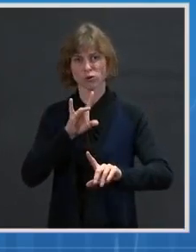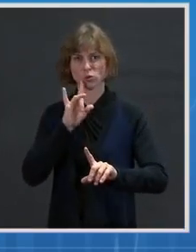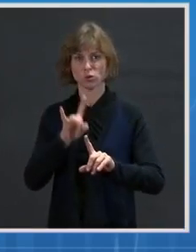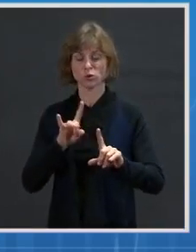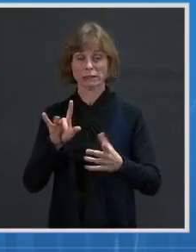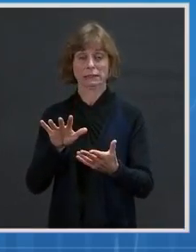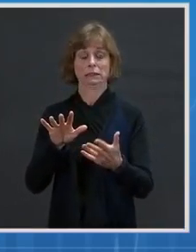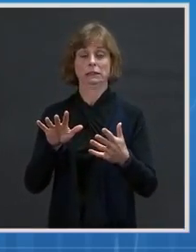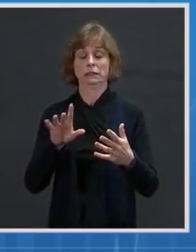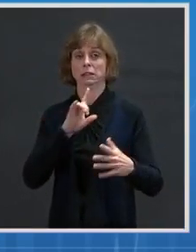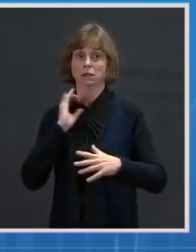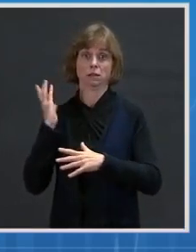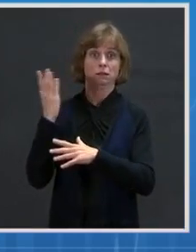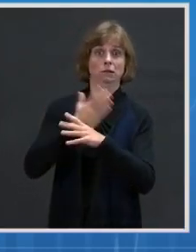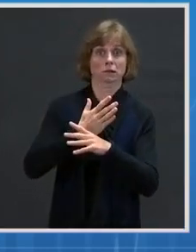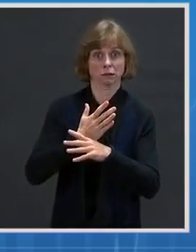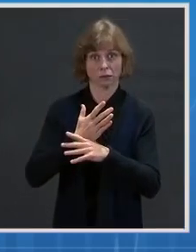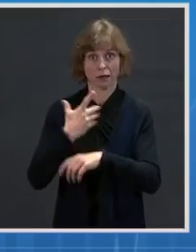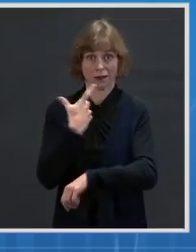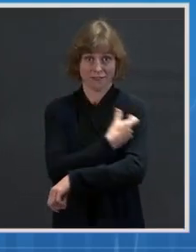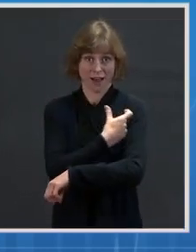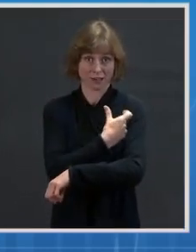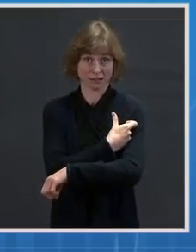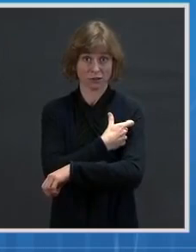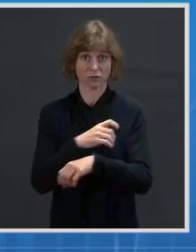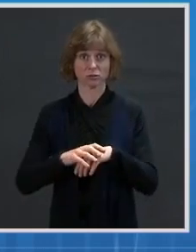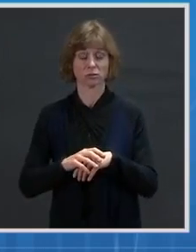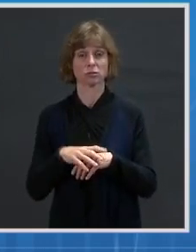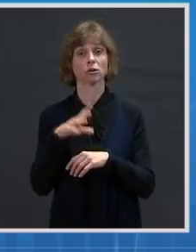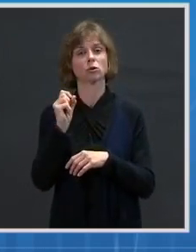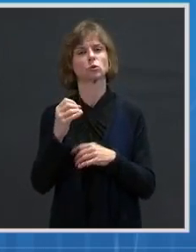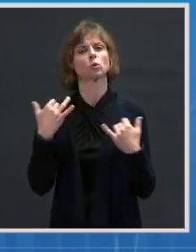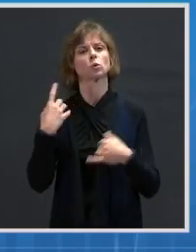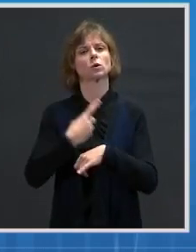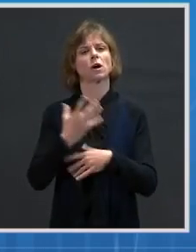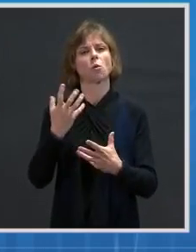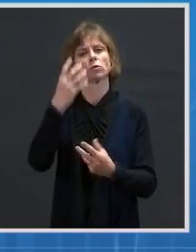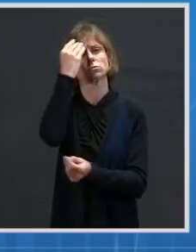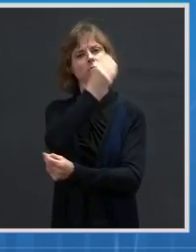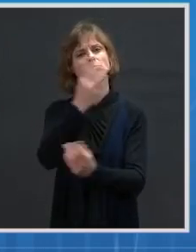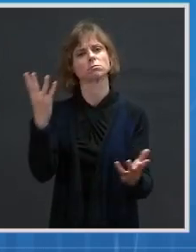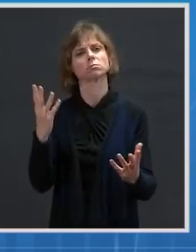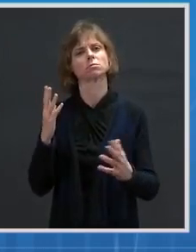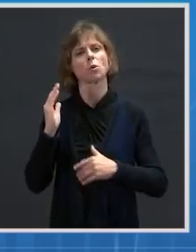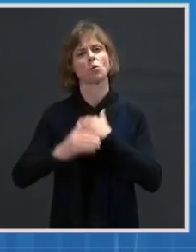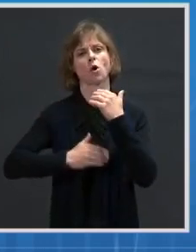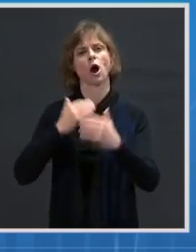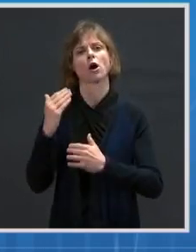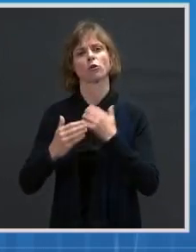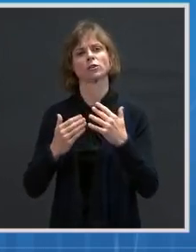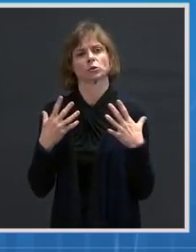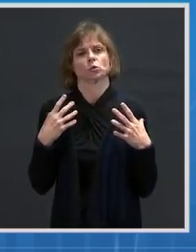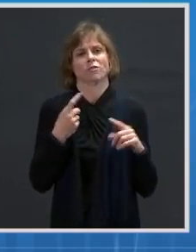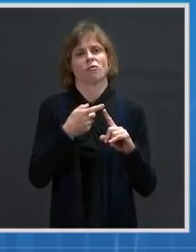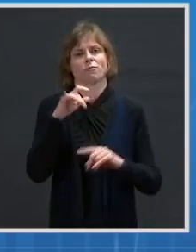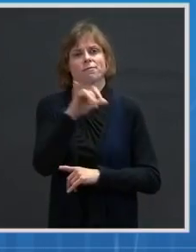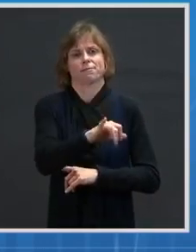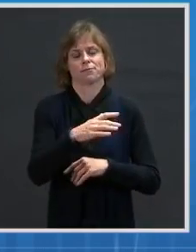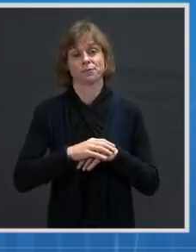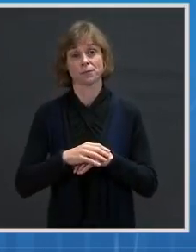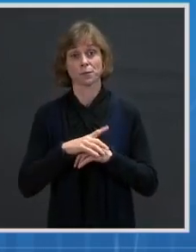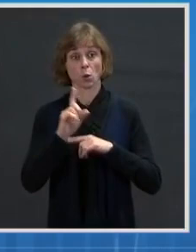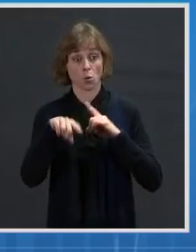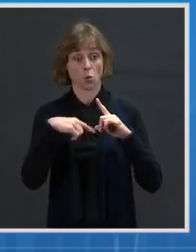today, I want to give an update on our progress to recover. That progress began as soon as the